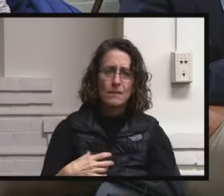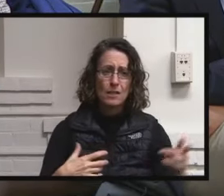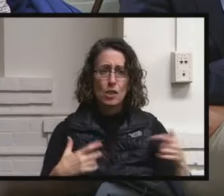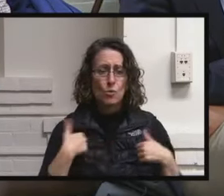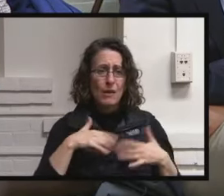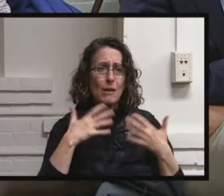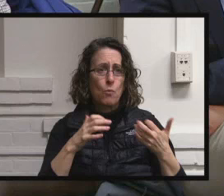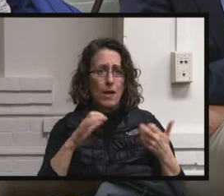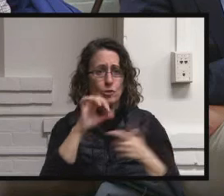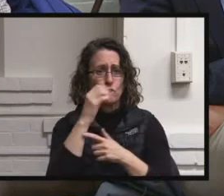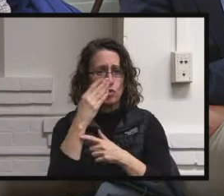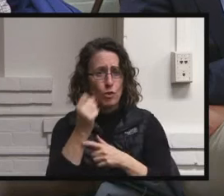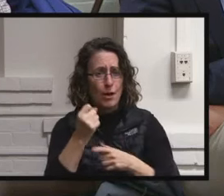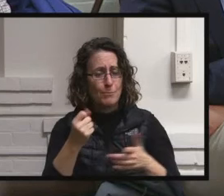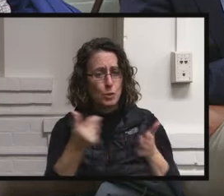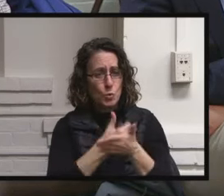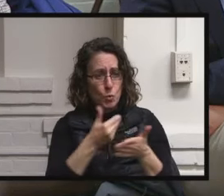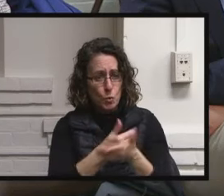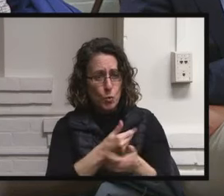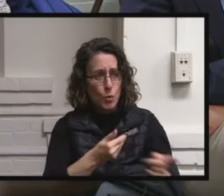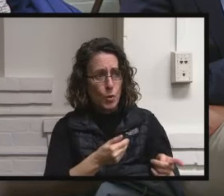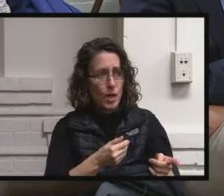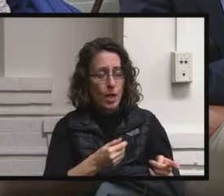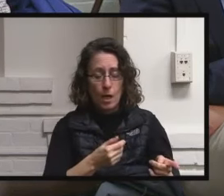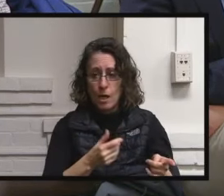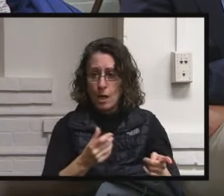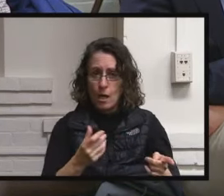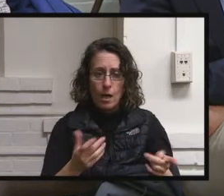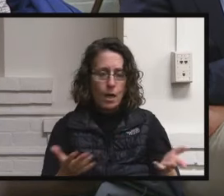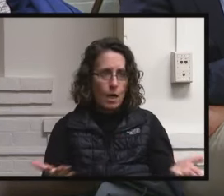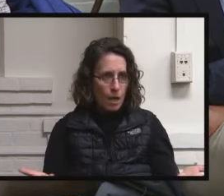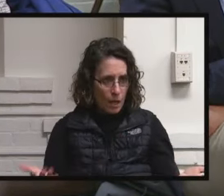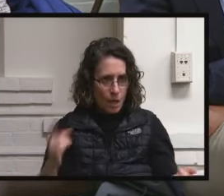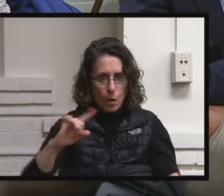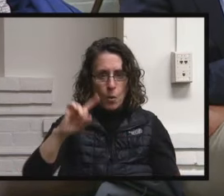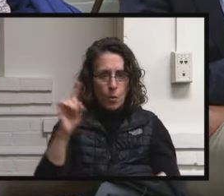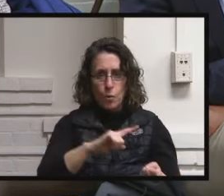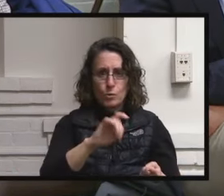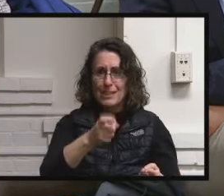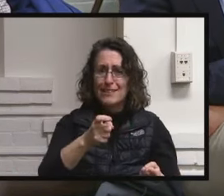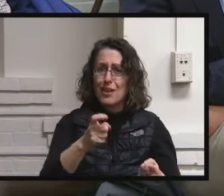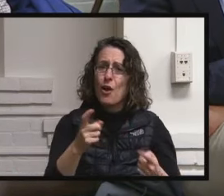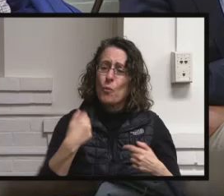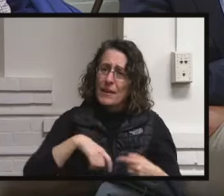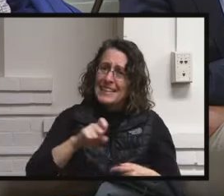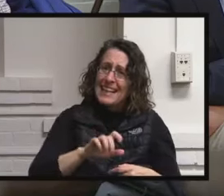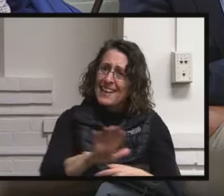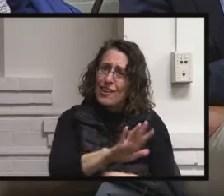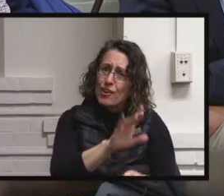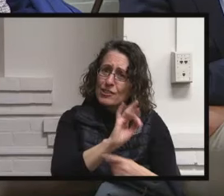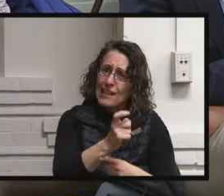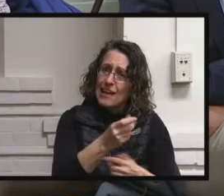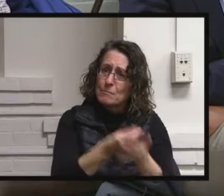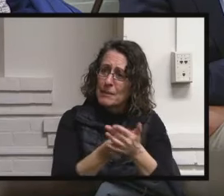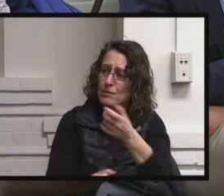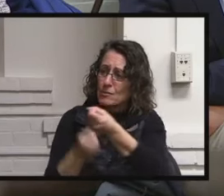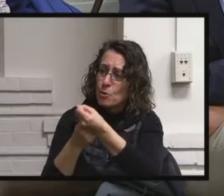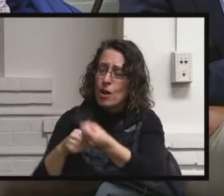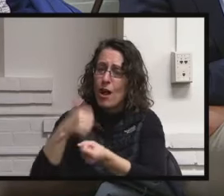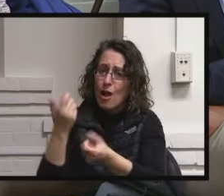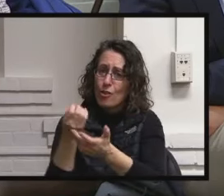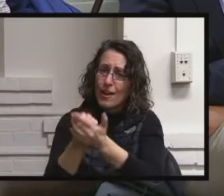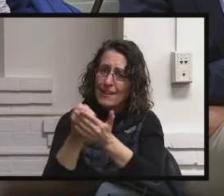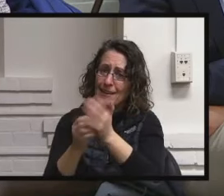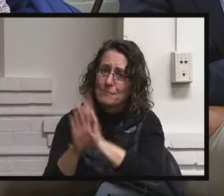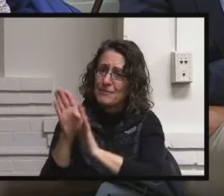much of what we have available for economic development for